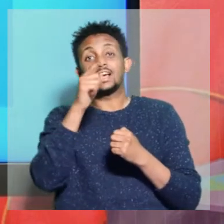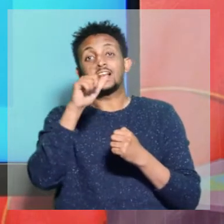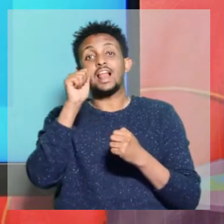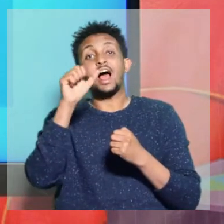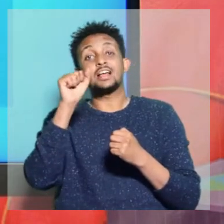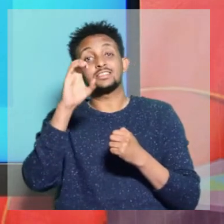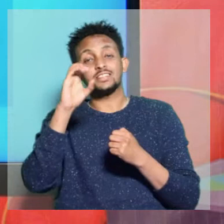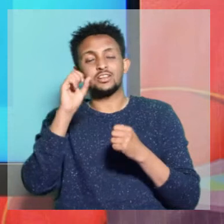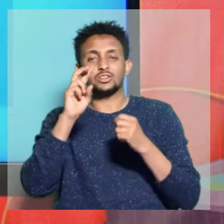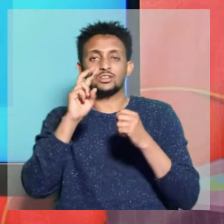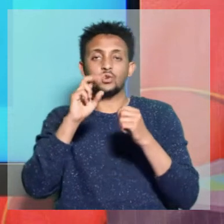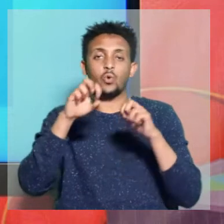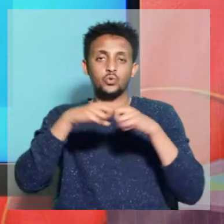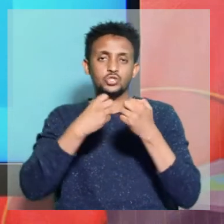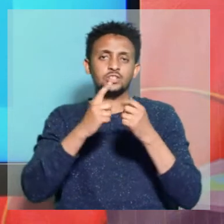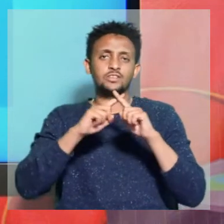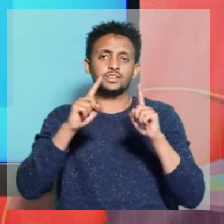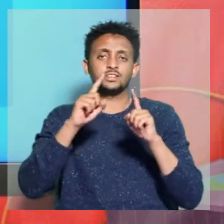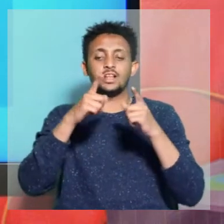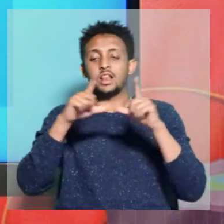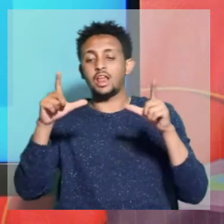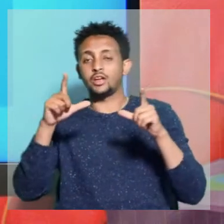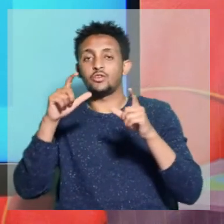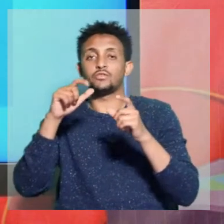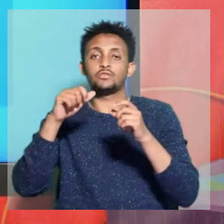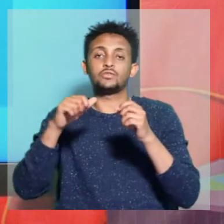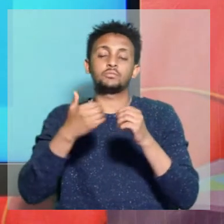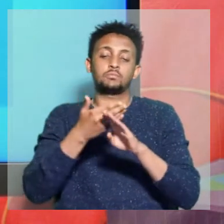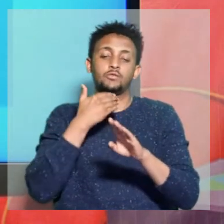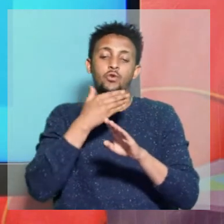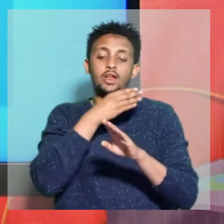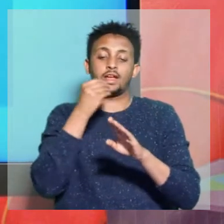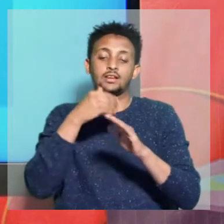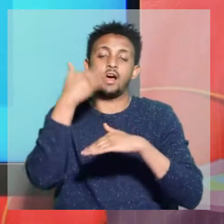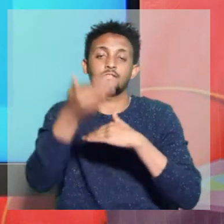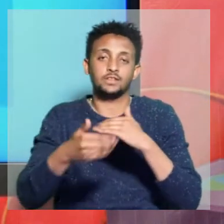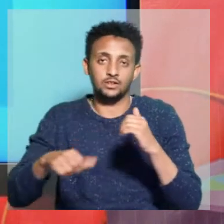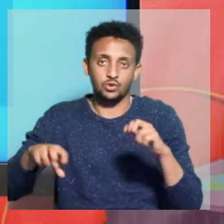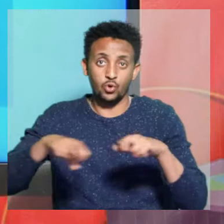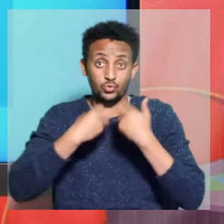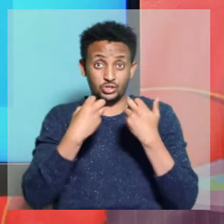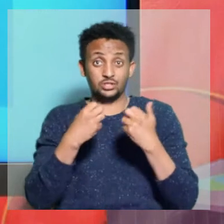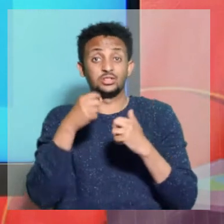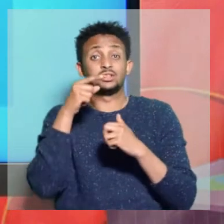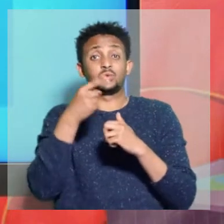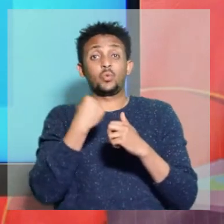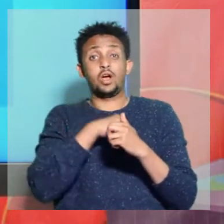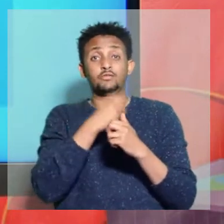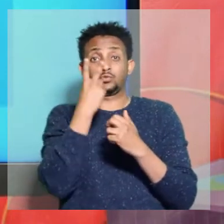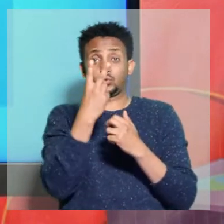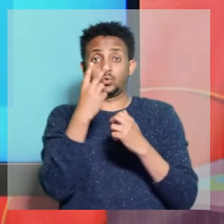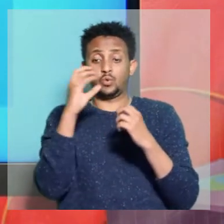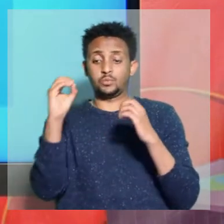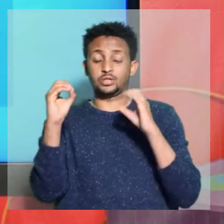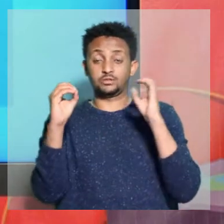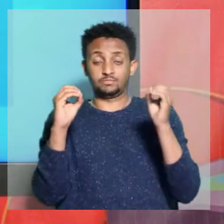two differently lines of action before and after collision. Suppose here you have two objects.